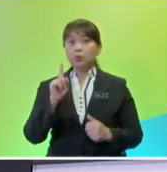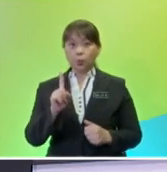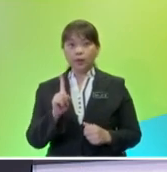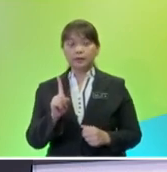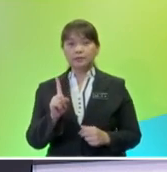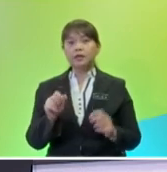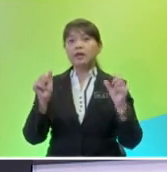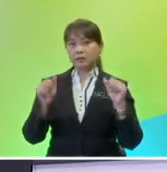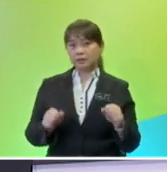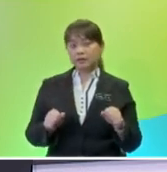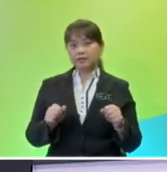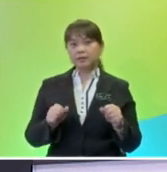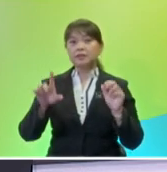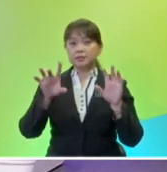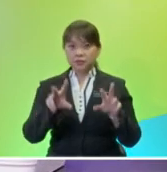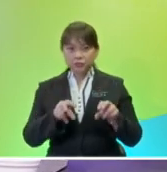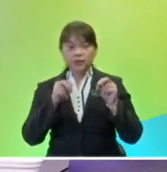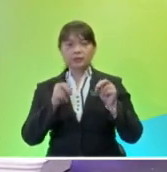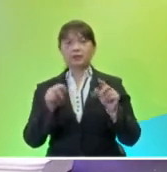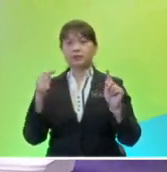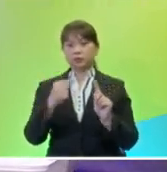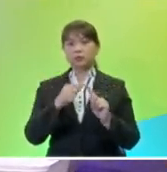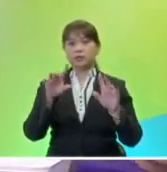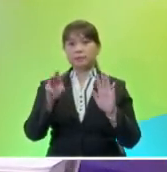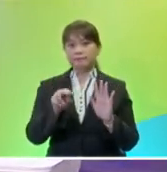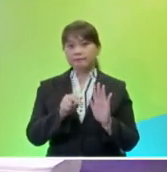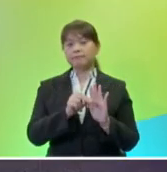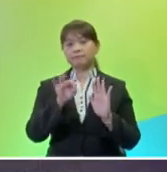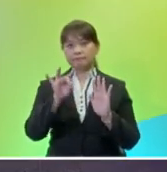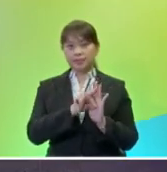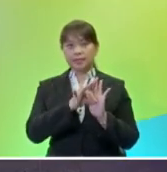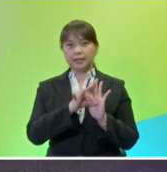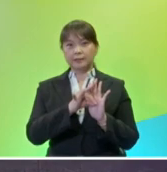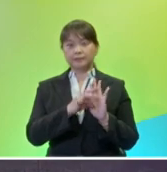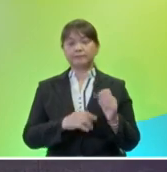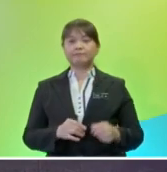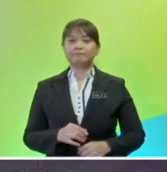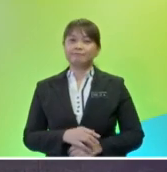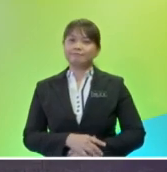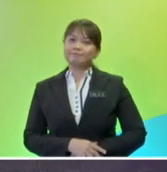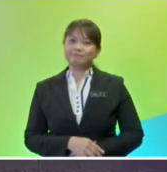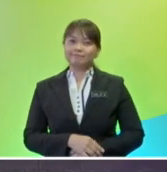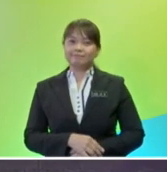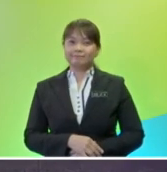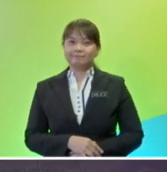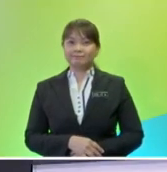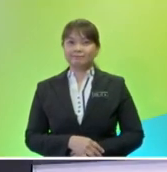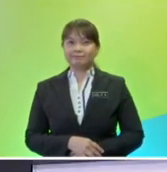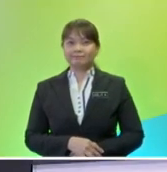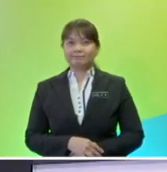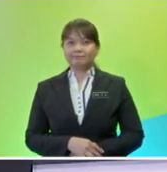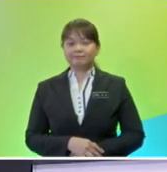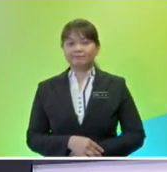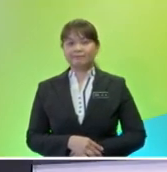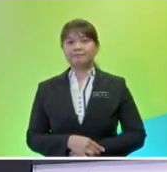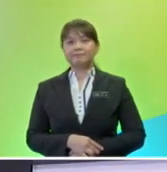This one does? Paperclip. Yes. It's a paperclip. Alright, okay, go on your side. Okay. It's a popsicle stick. Oh, it does